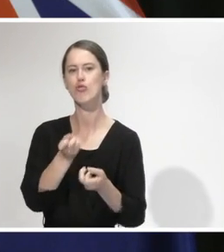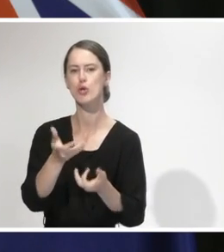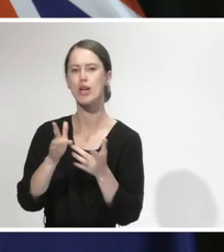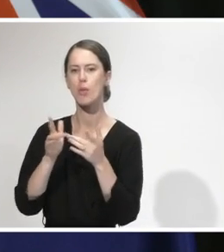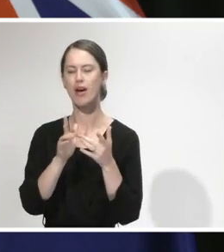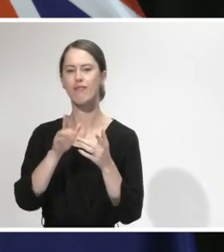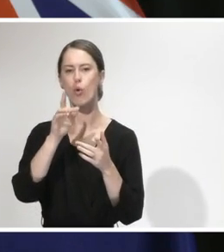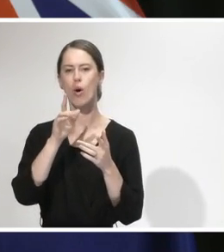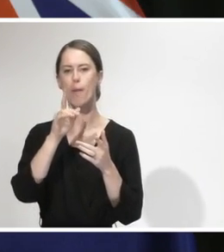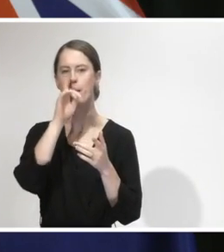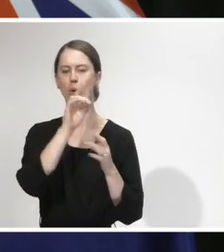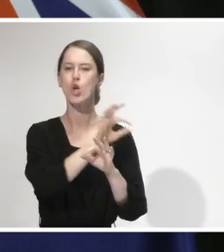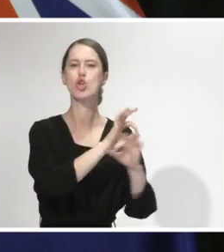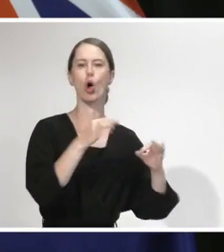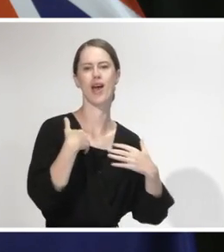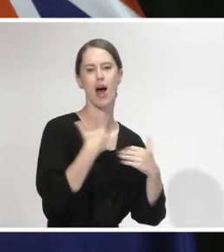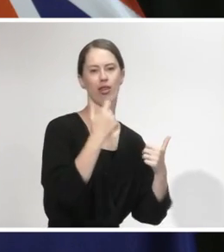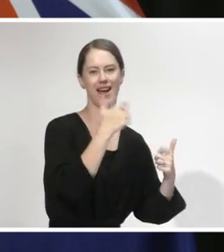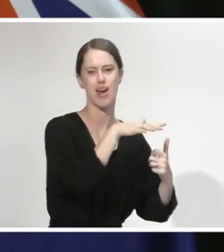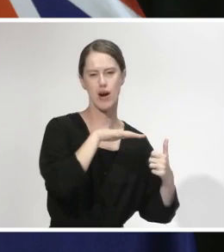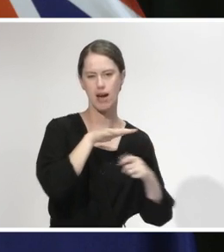for non-healthcare essential worker